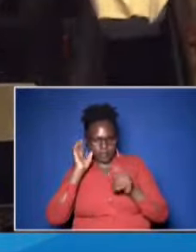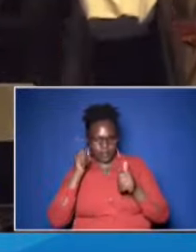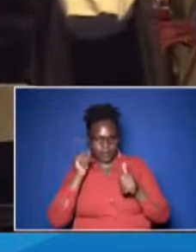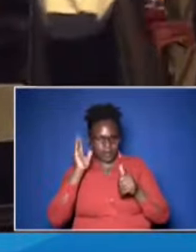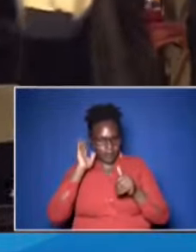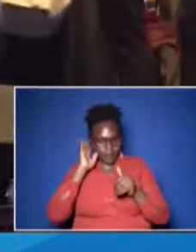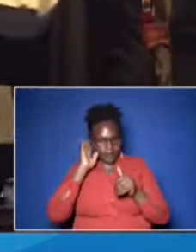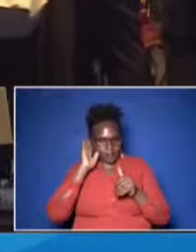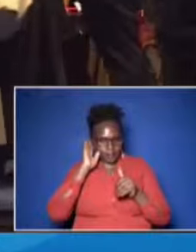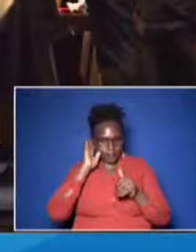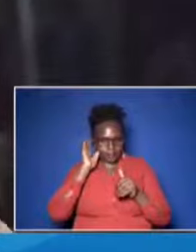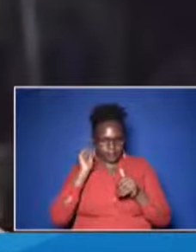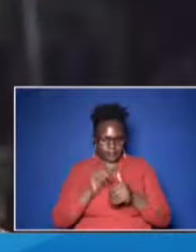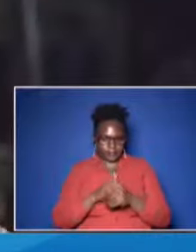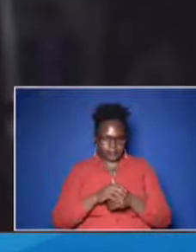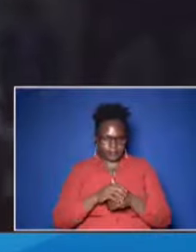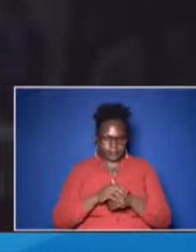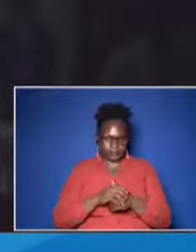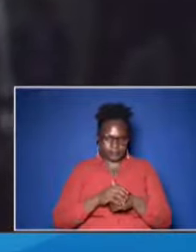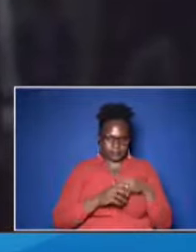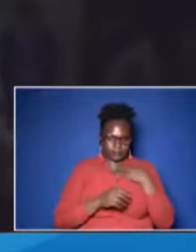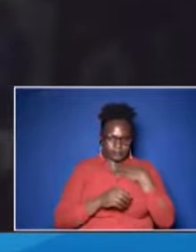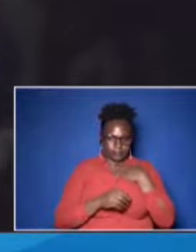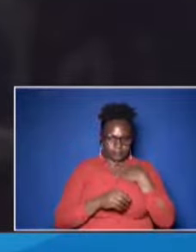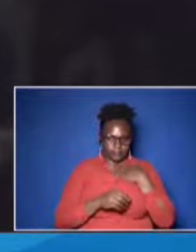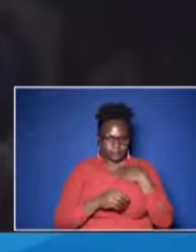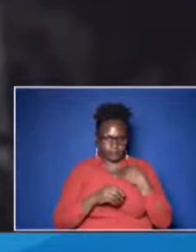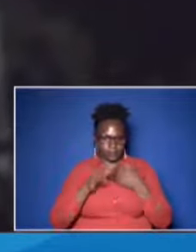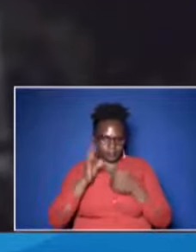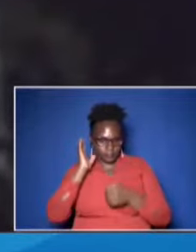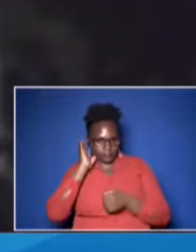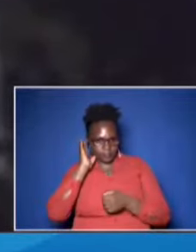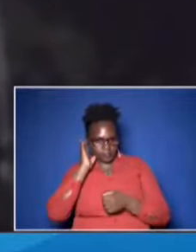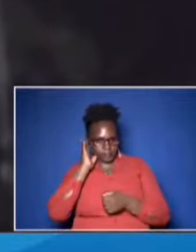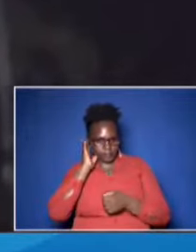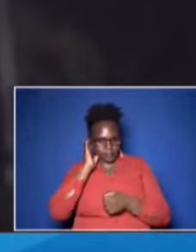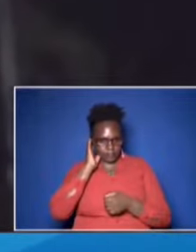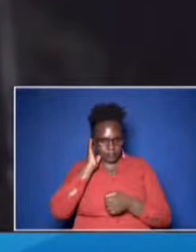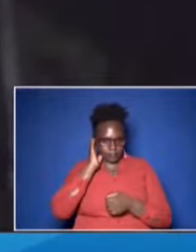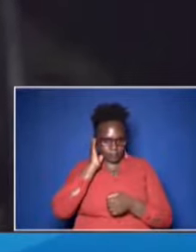you hear me yes yes